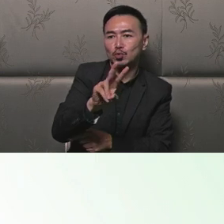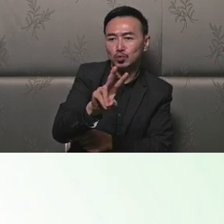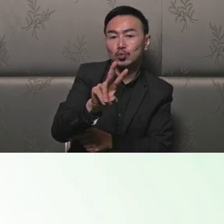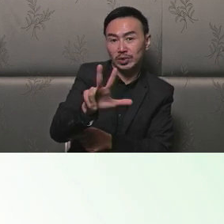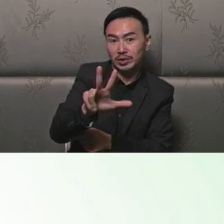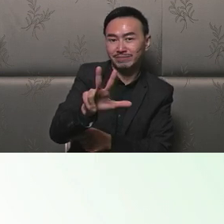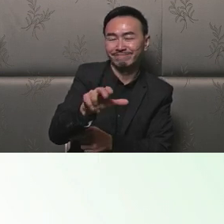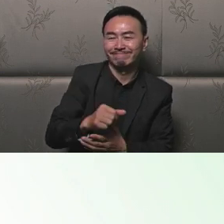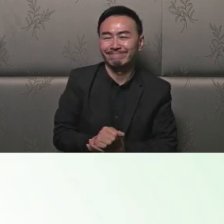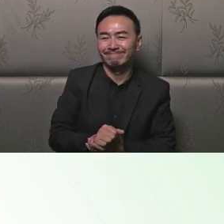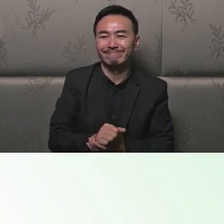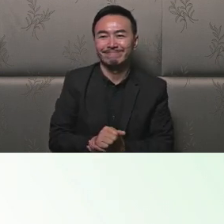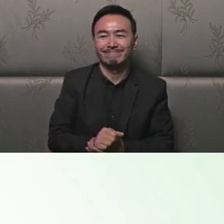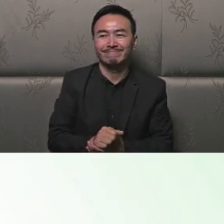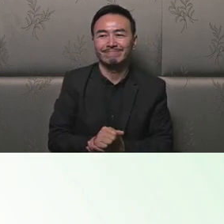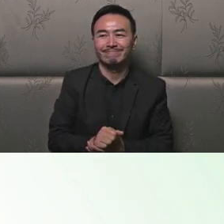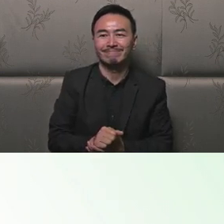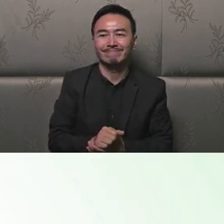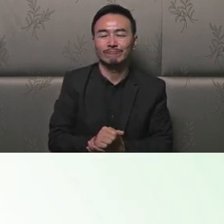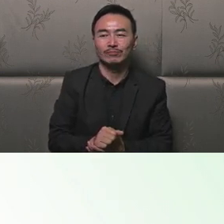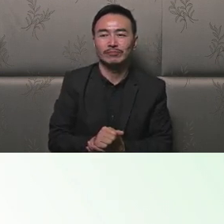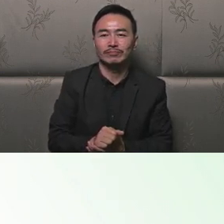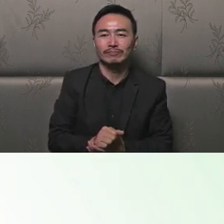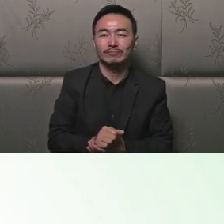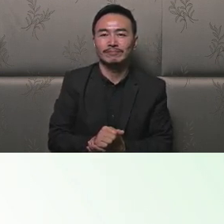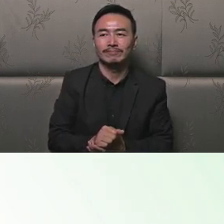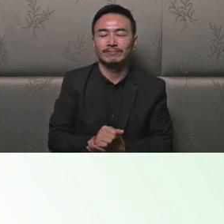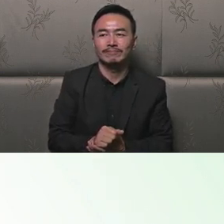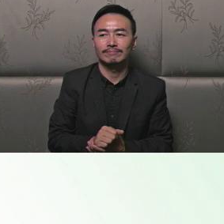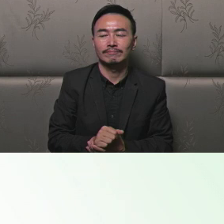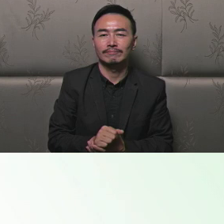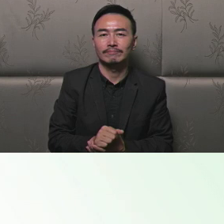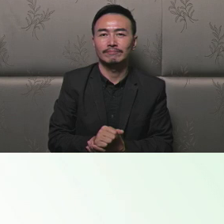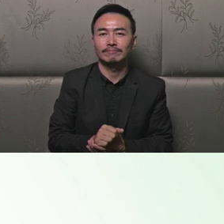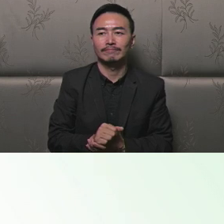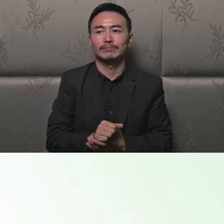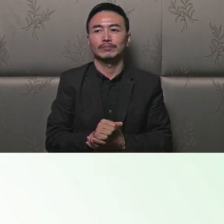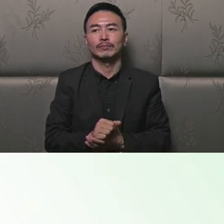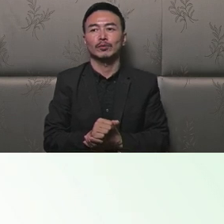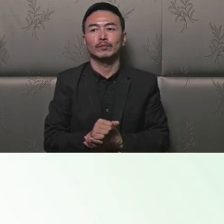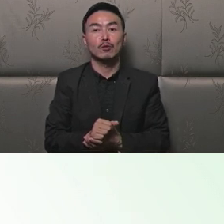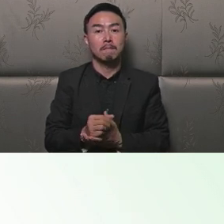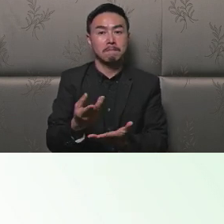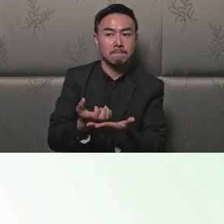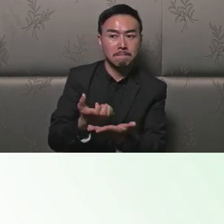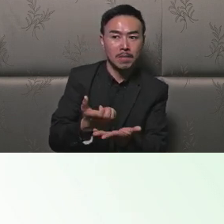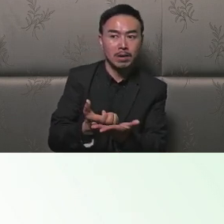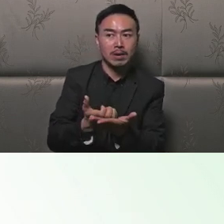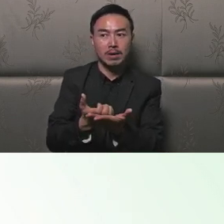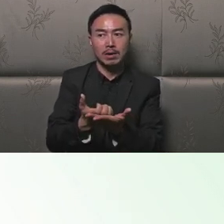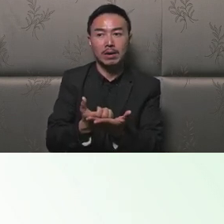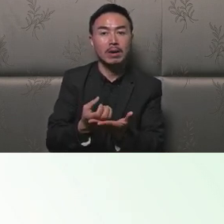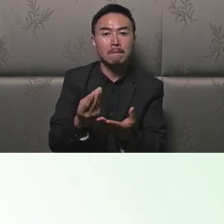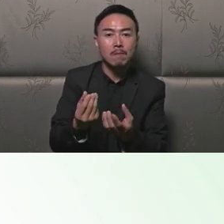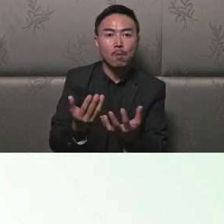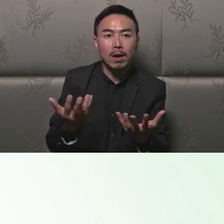9,312, of which 42% were women. However, in that same year, that